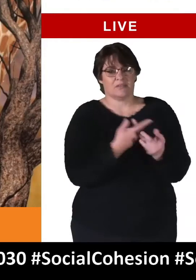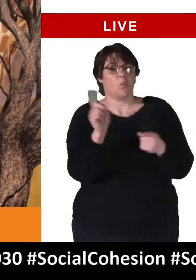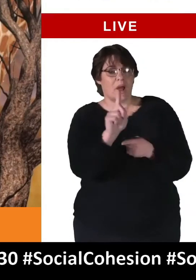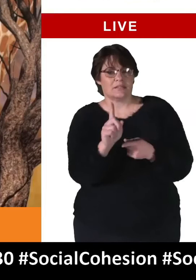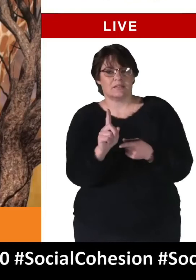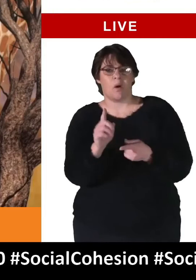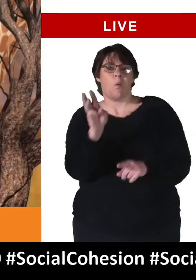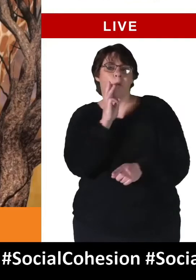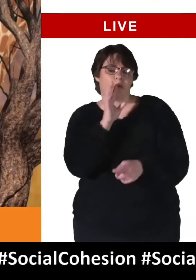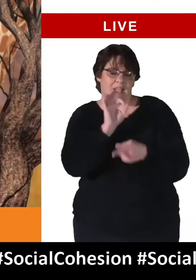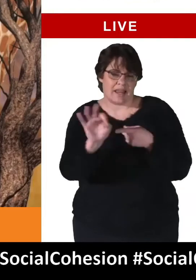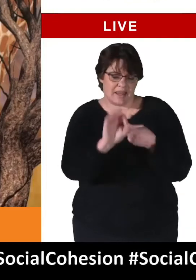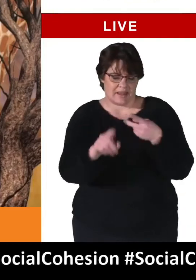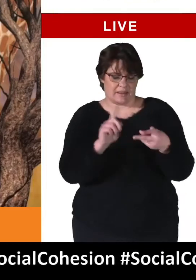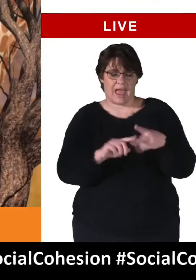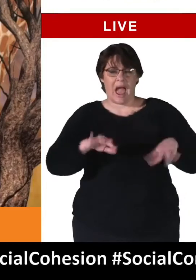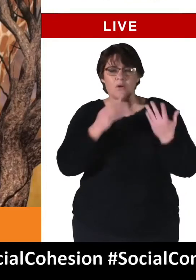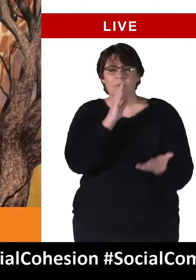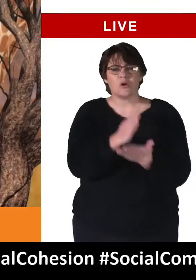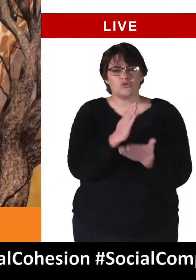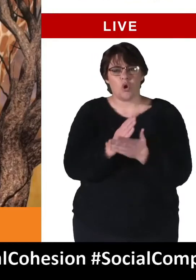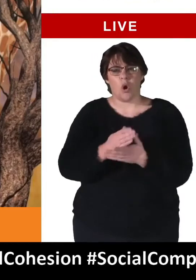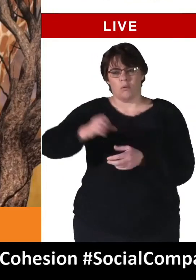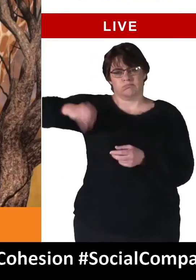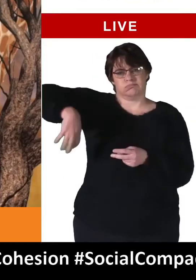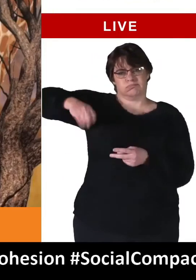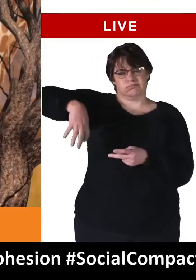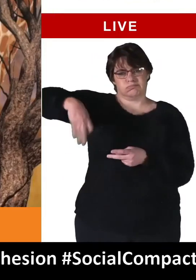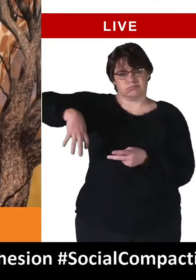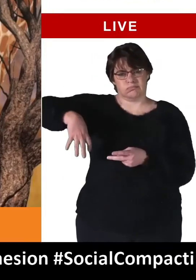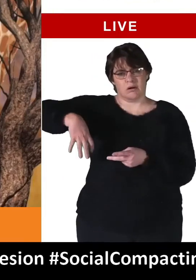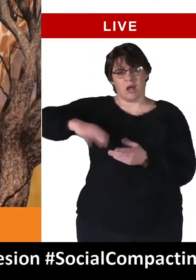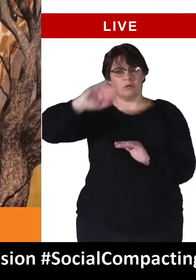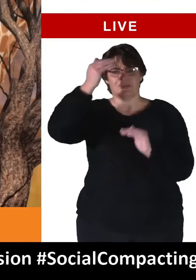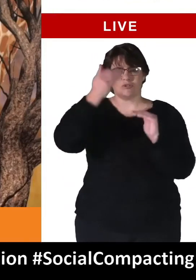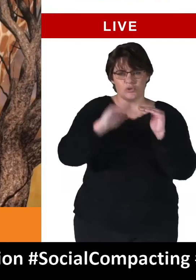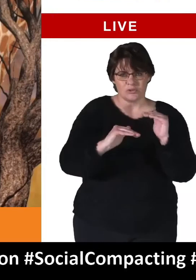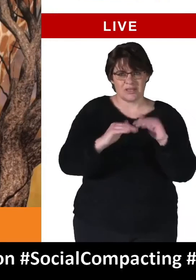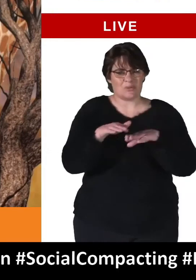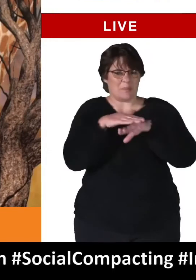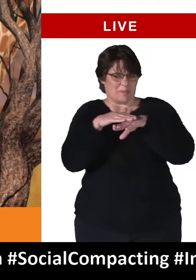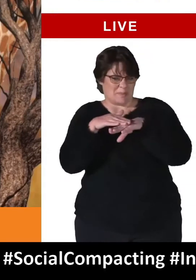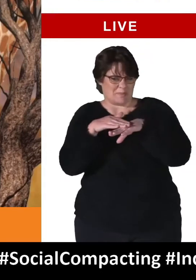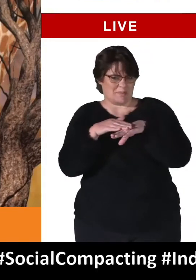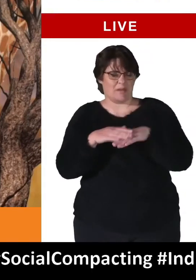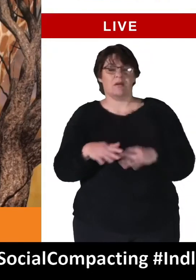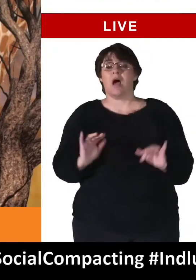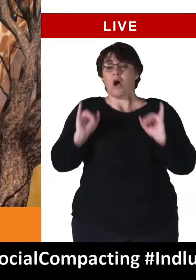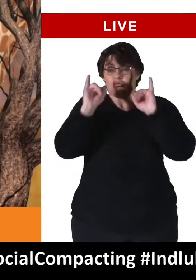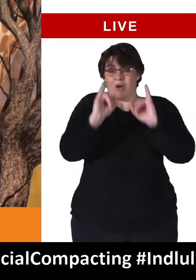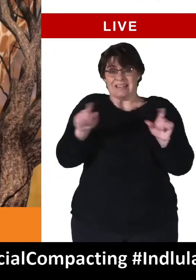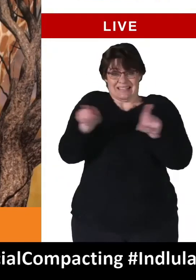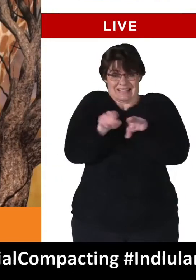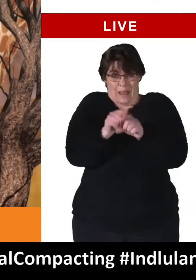water? How do we make sure that the carbon emissions are reduced to the bare minimum? A crisis